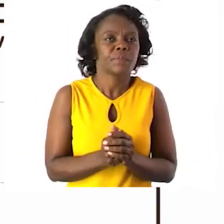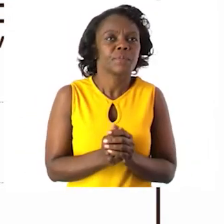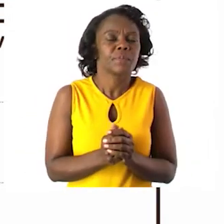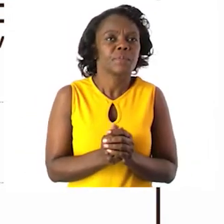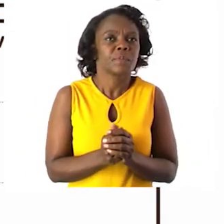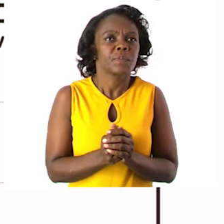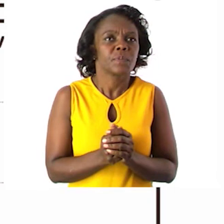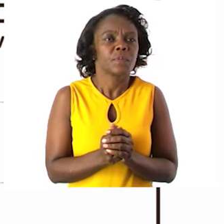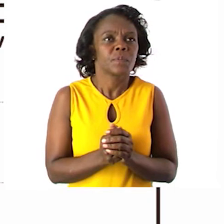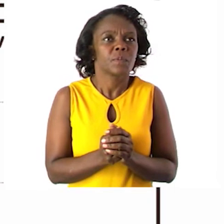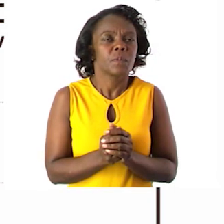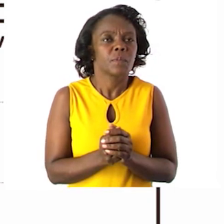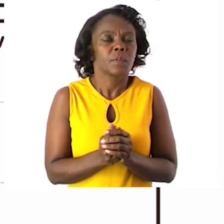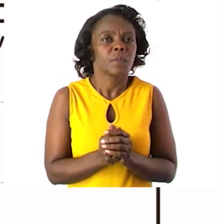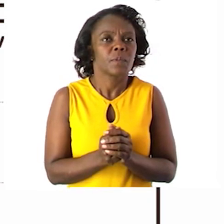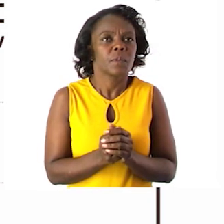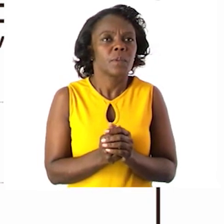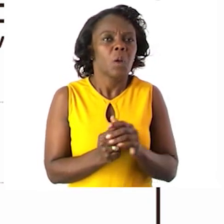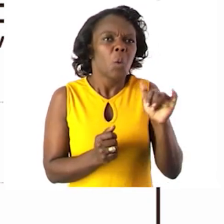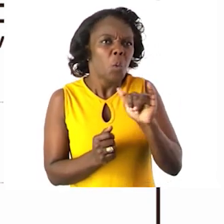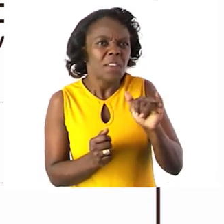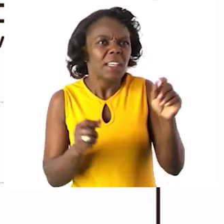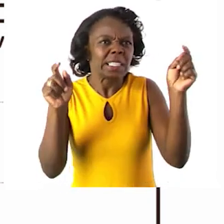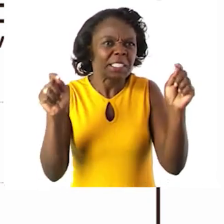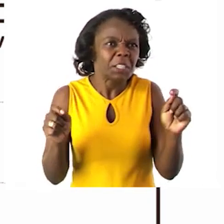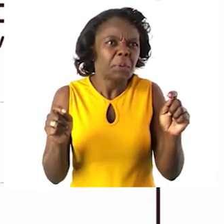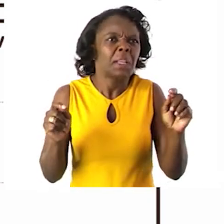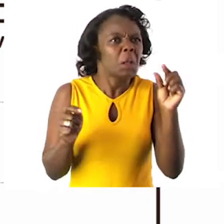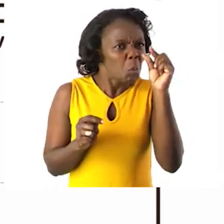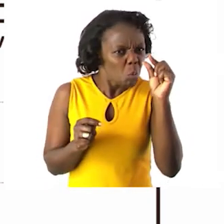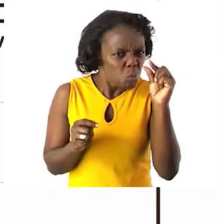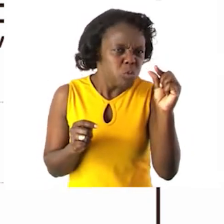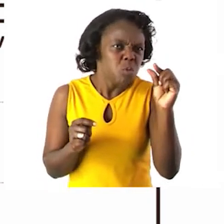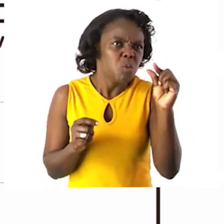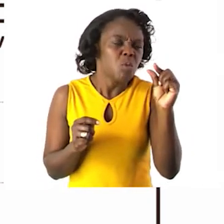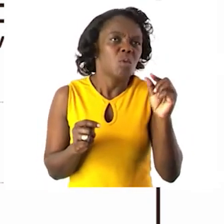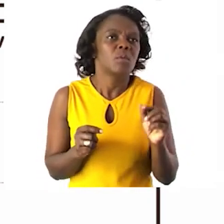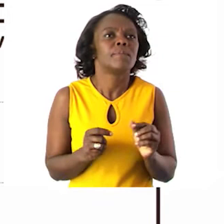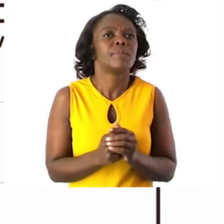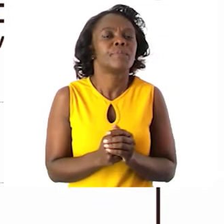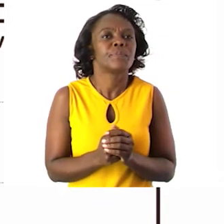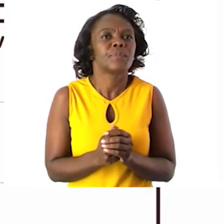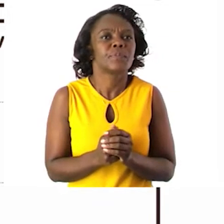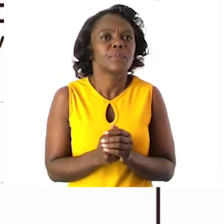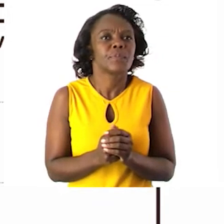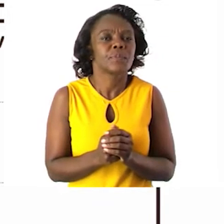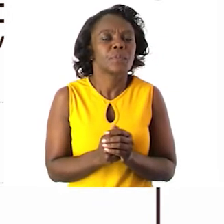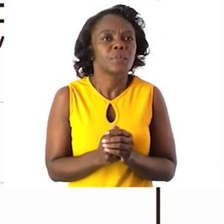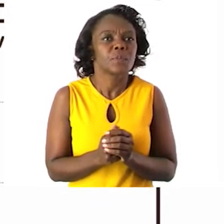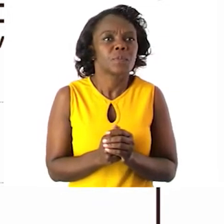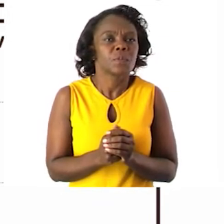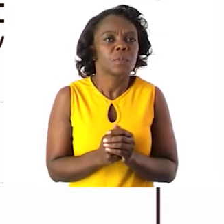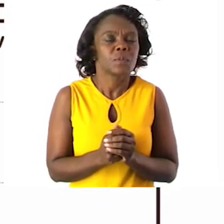many are the fewest, which shape came very few. Remember, when we say few, we say it's the little, the